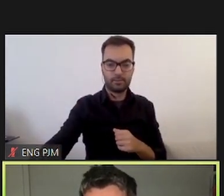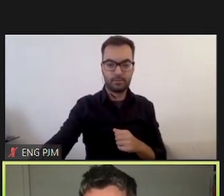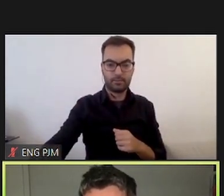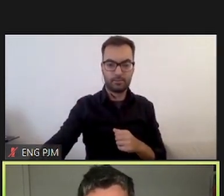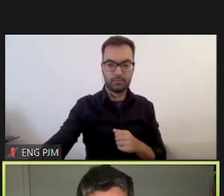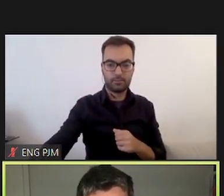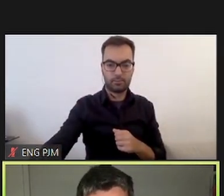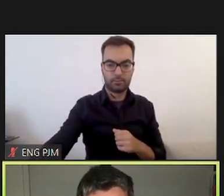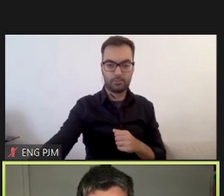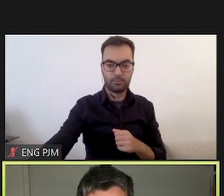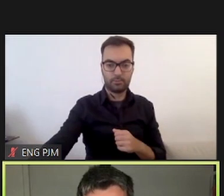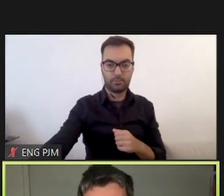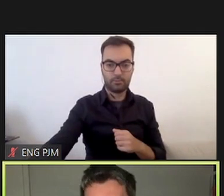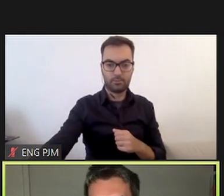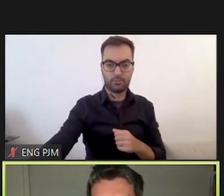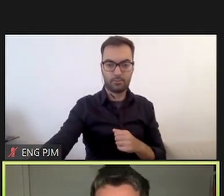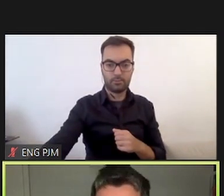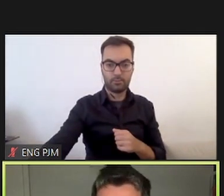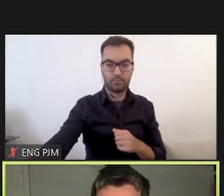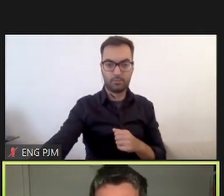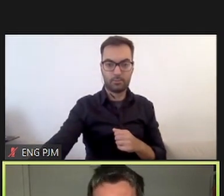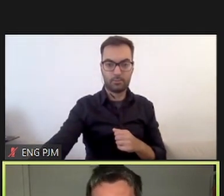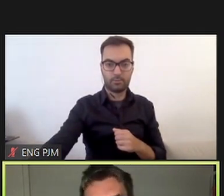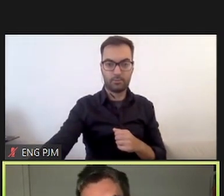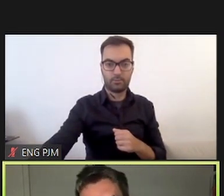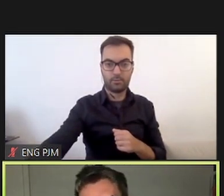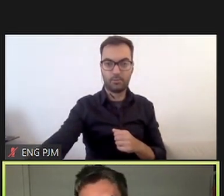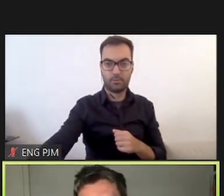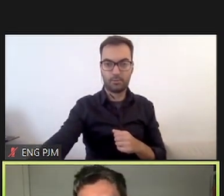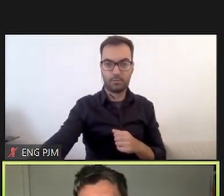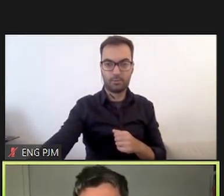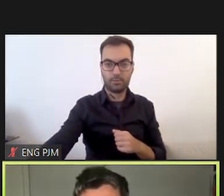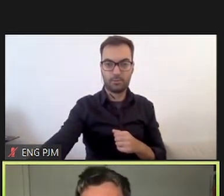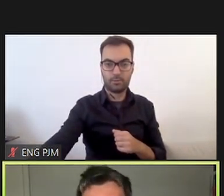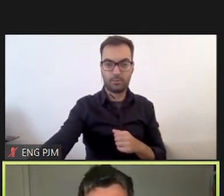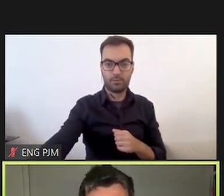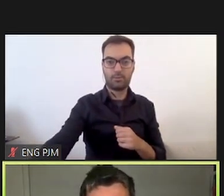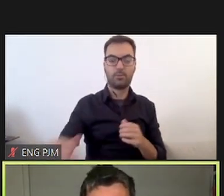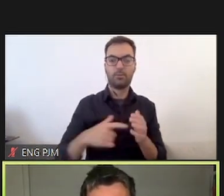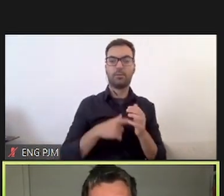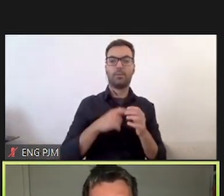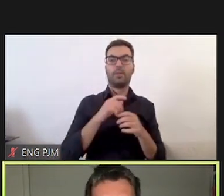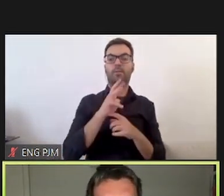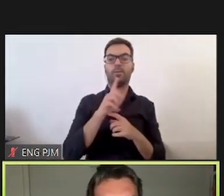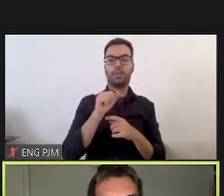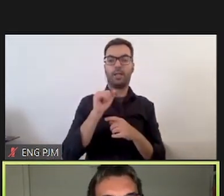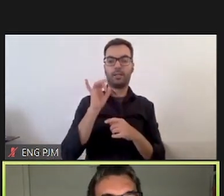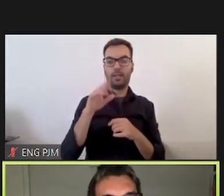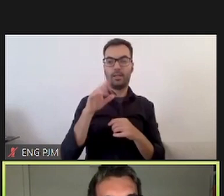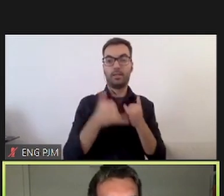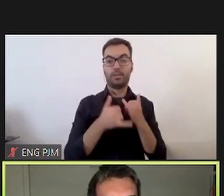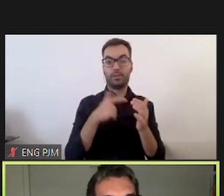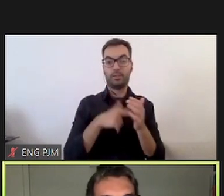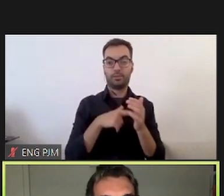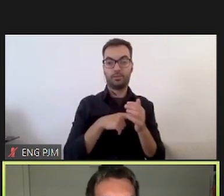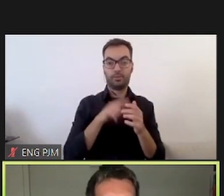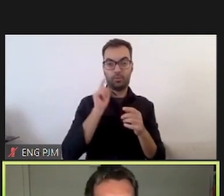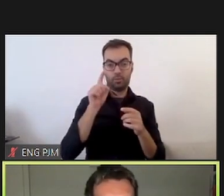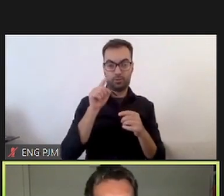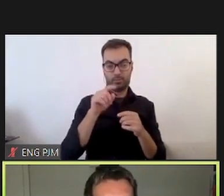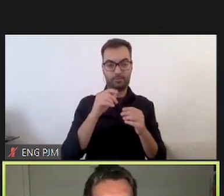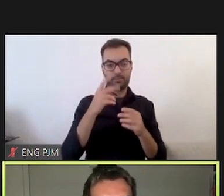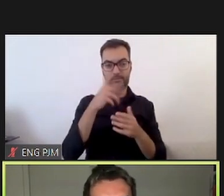what they're trying to achieve this, there is also issue because in the WCEG, if we go here for